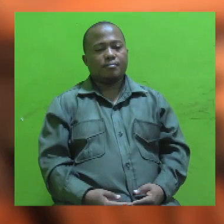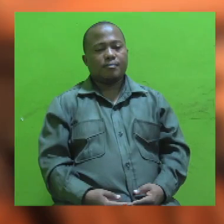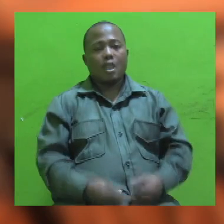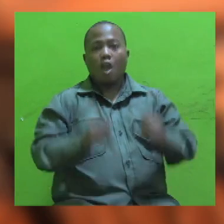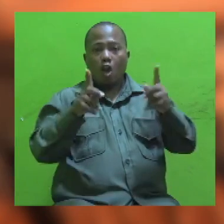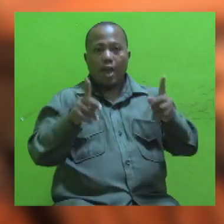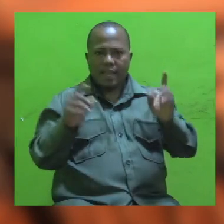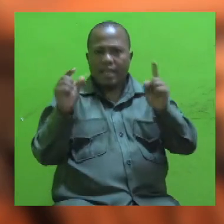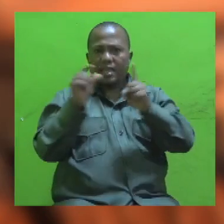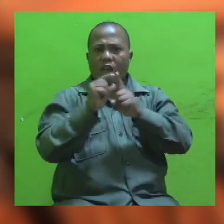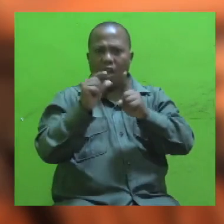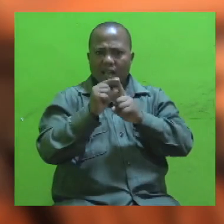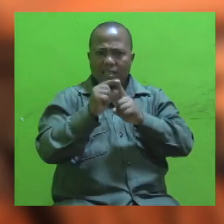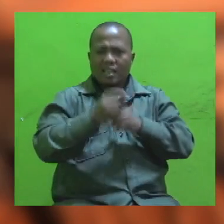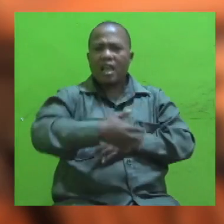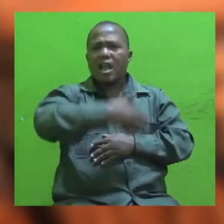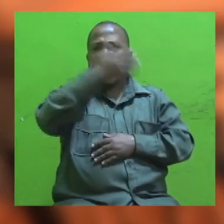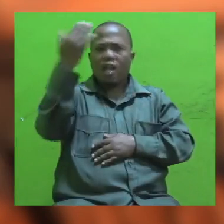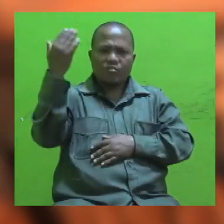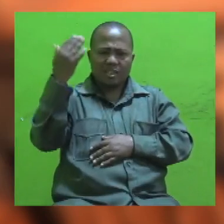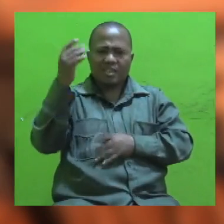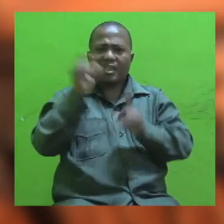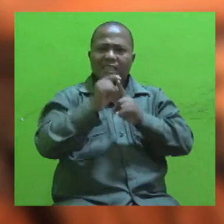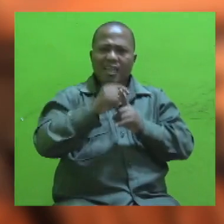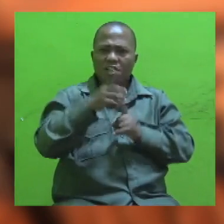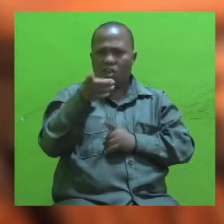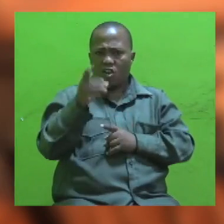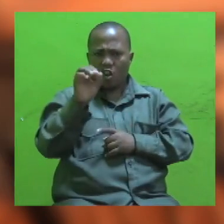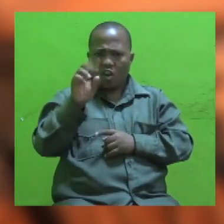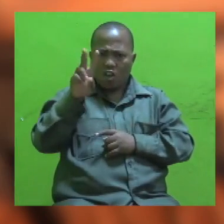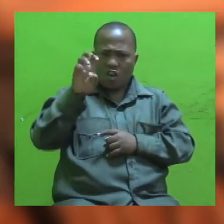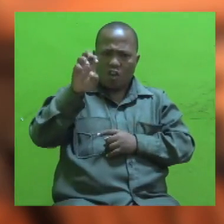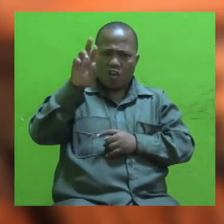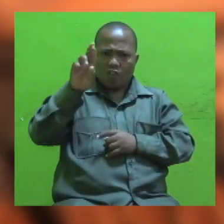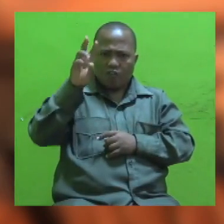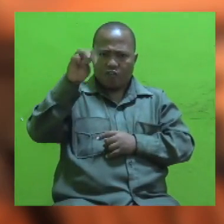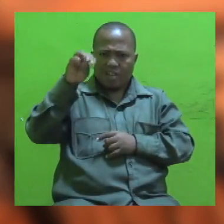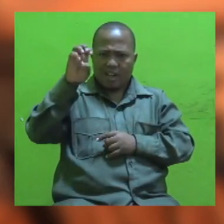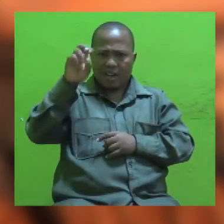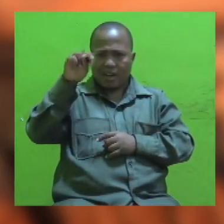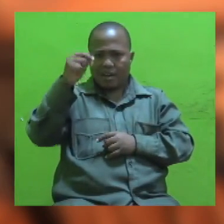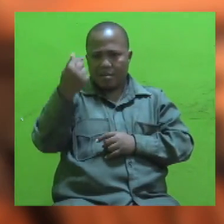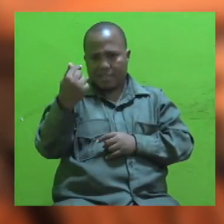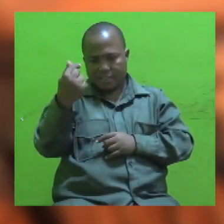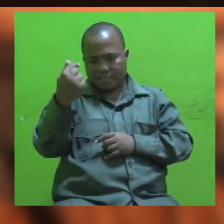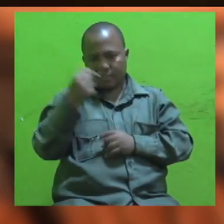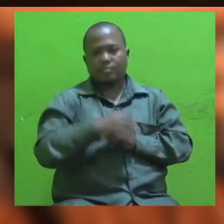The word government, you call what? Wadi in Swahili, word, yeah. Word